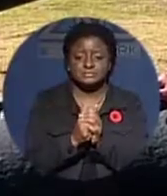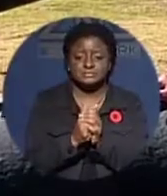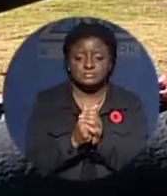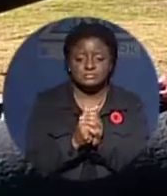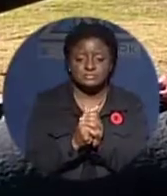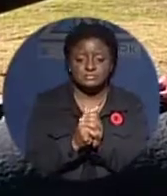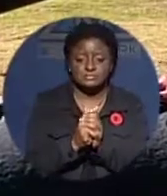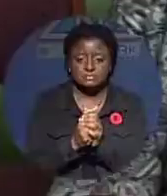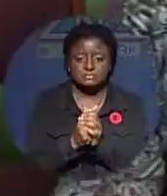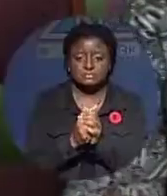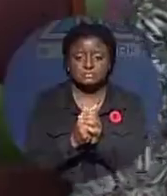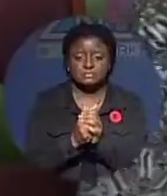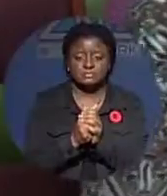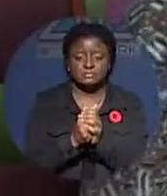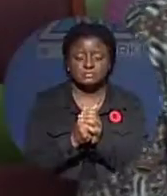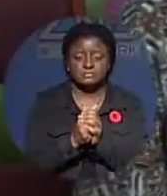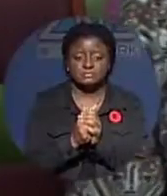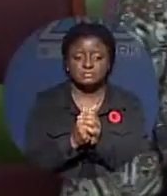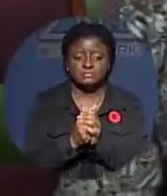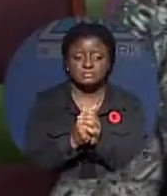796959 Fisher to you.